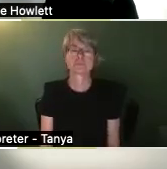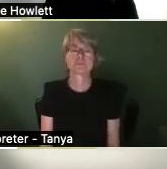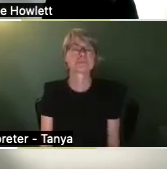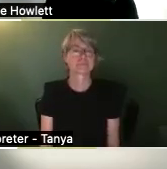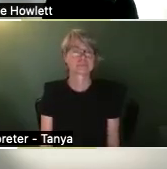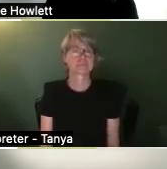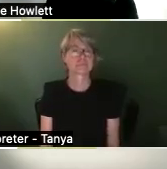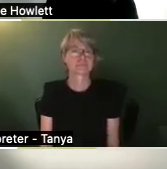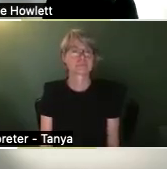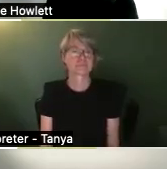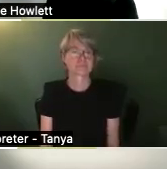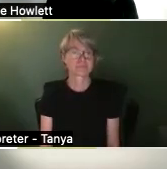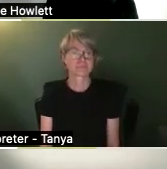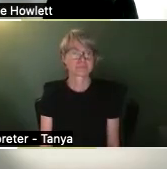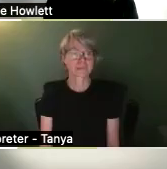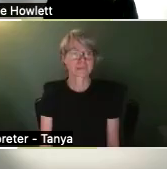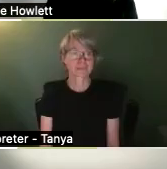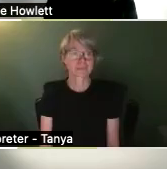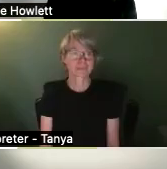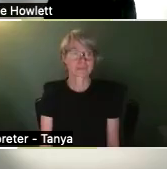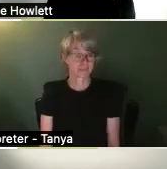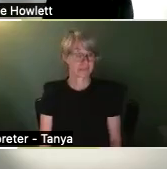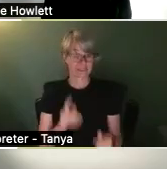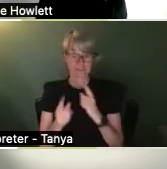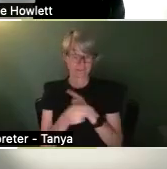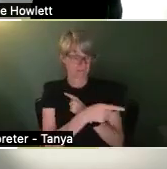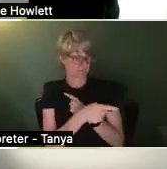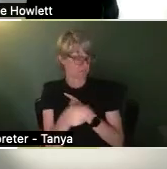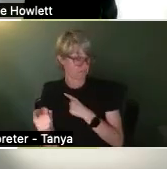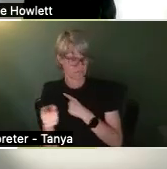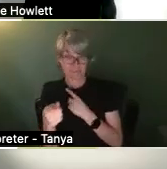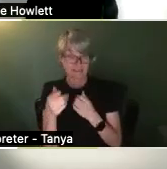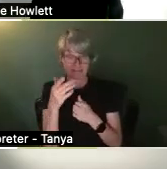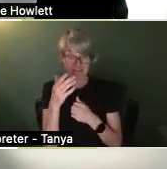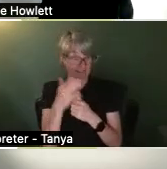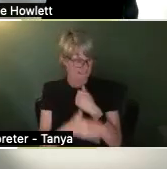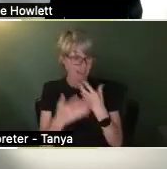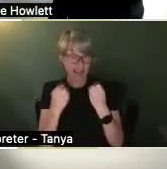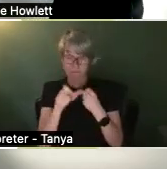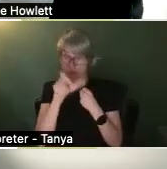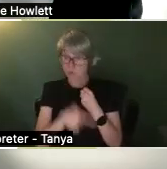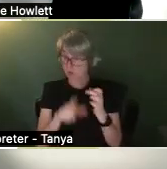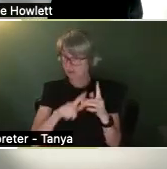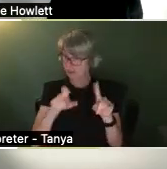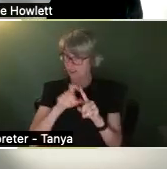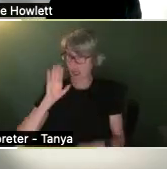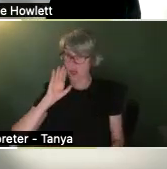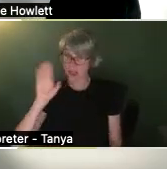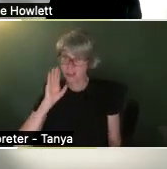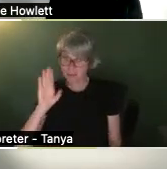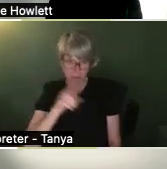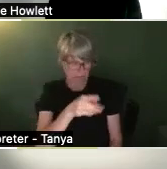Sometimes a student have never had a person with an intellectual disability doing a lecture. We need to see more